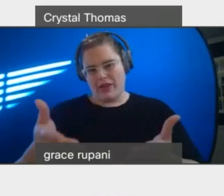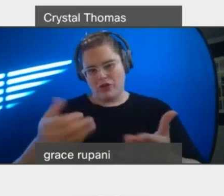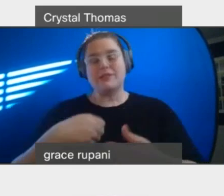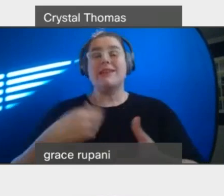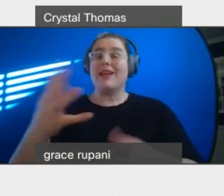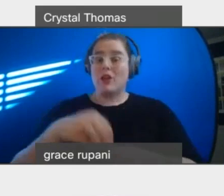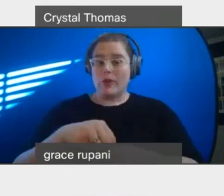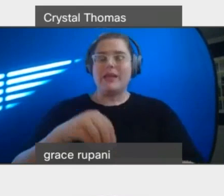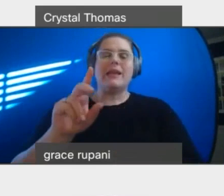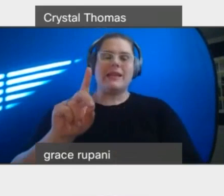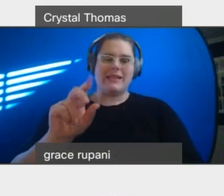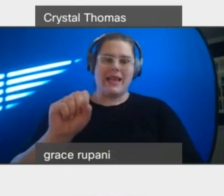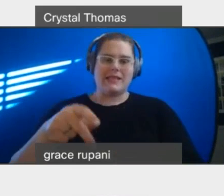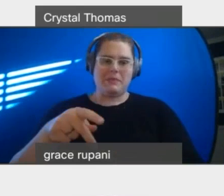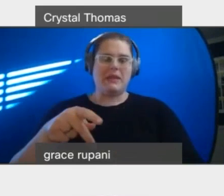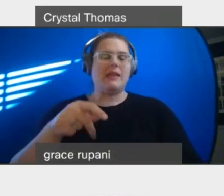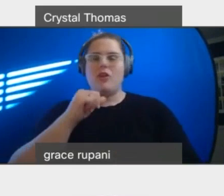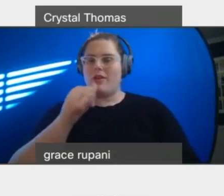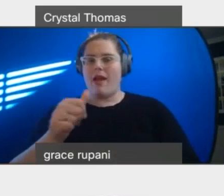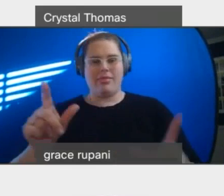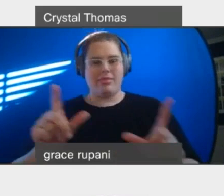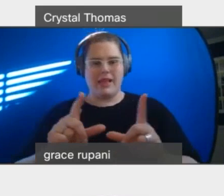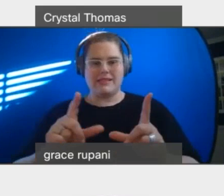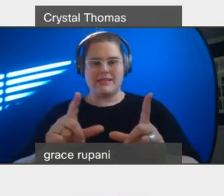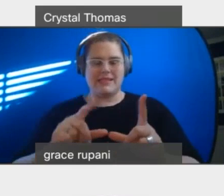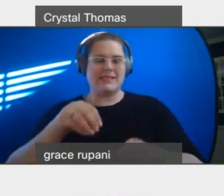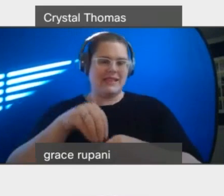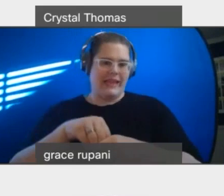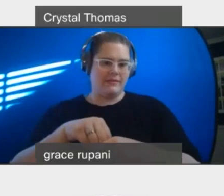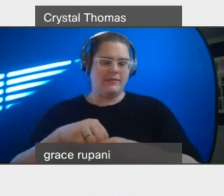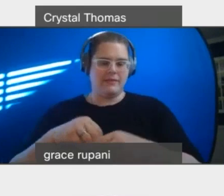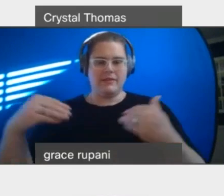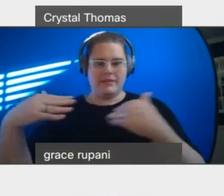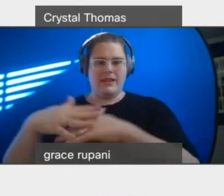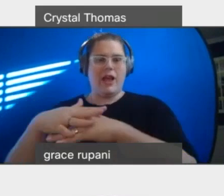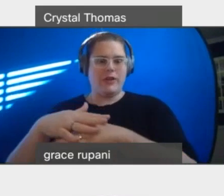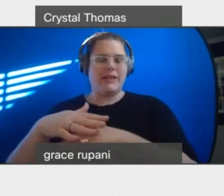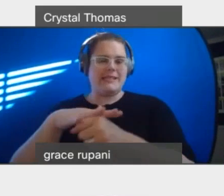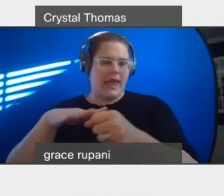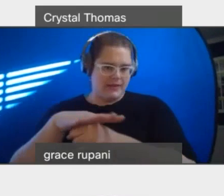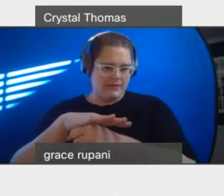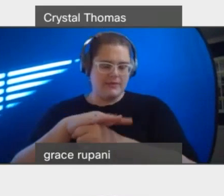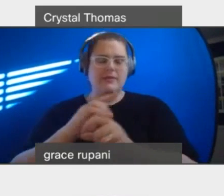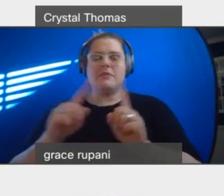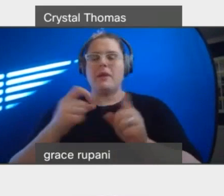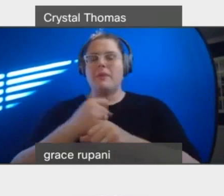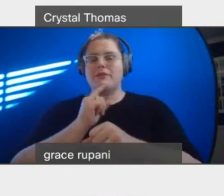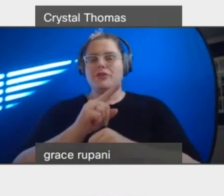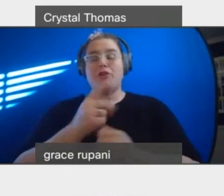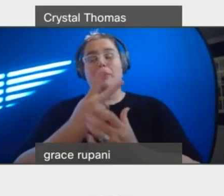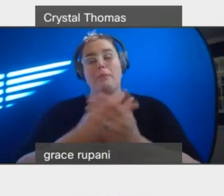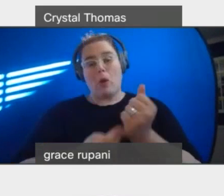are unlicensed in the congregate settings, to make sure that both the employees